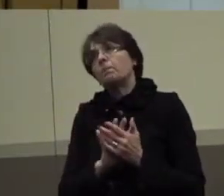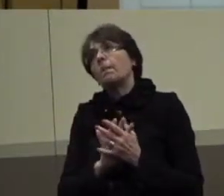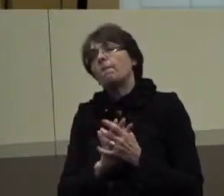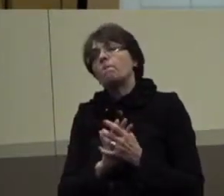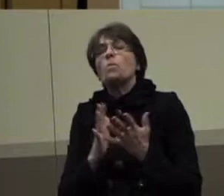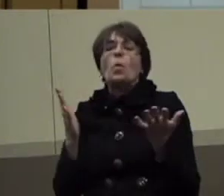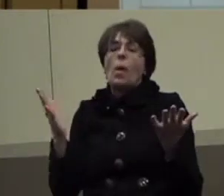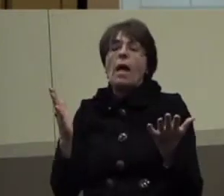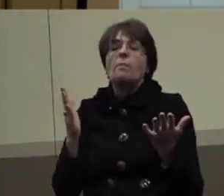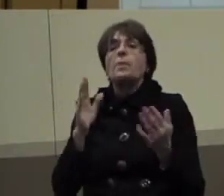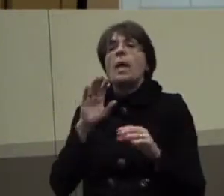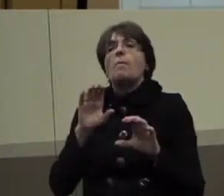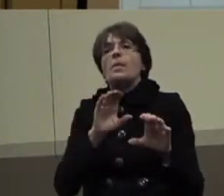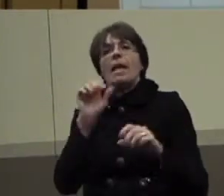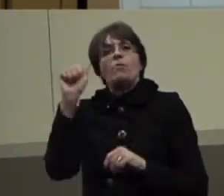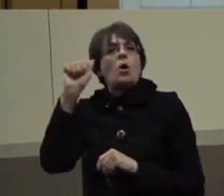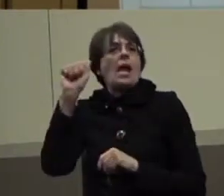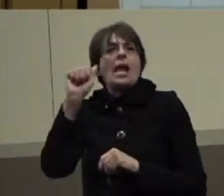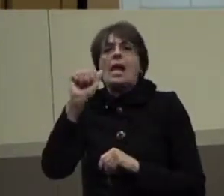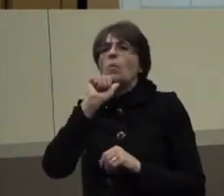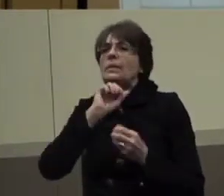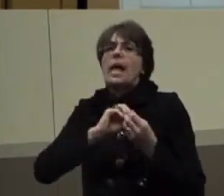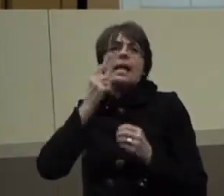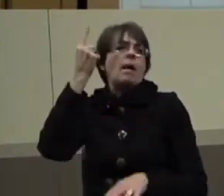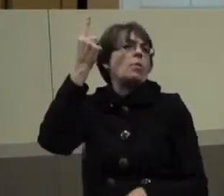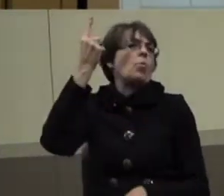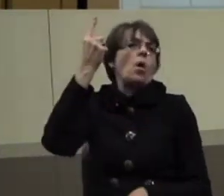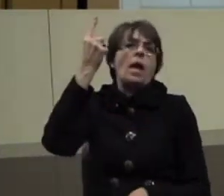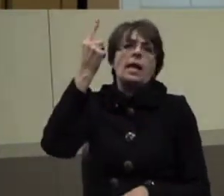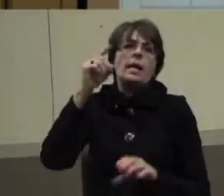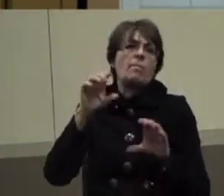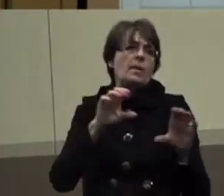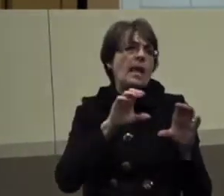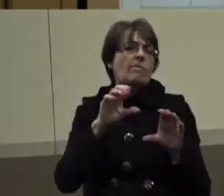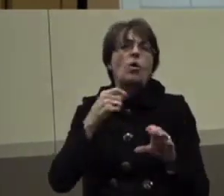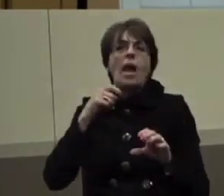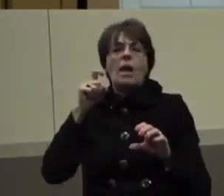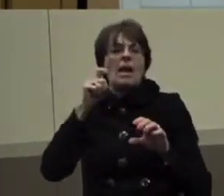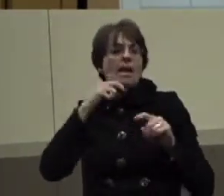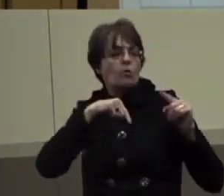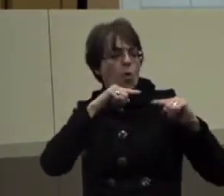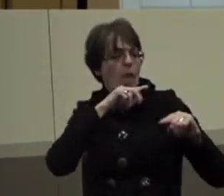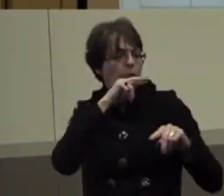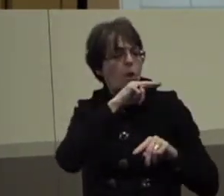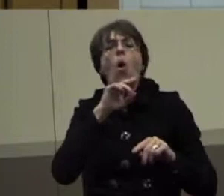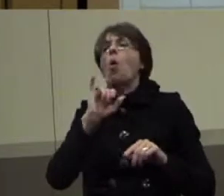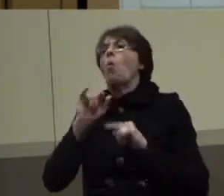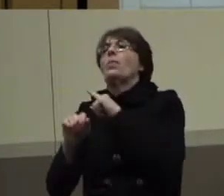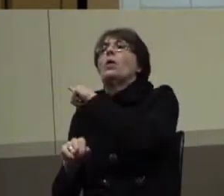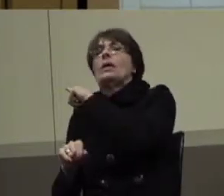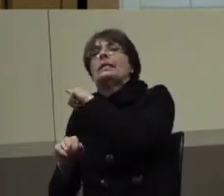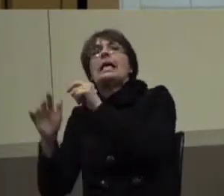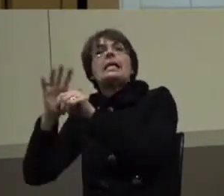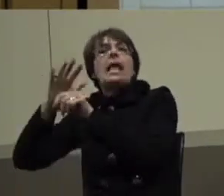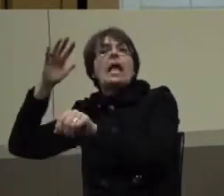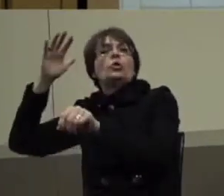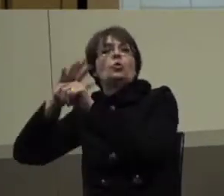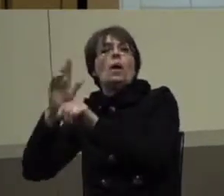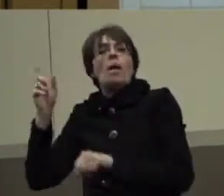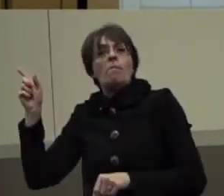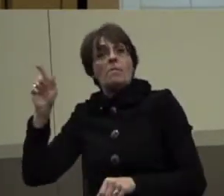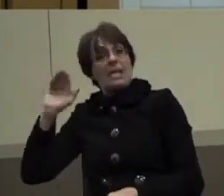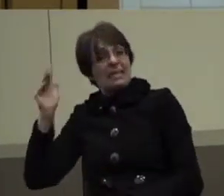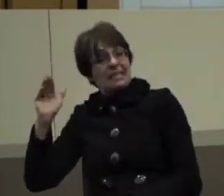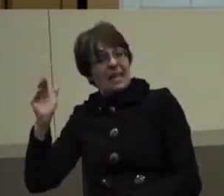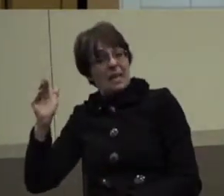find out, behavior A was not the #1 behavior. I'd have to go back to the thing. Oh, it says right there, tantrum. It seemed like